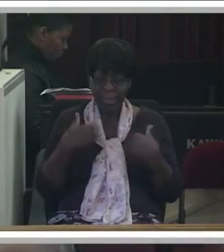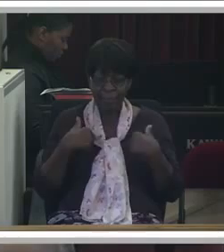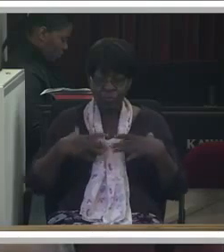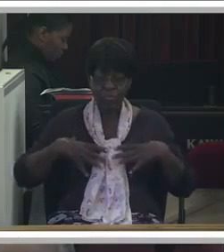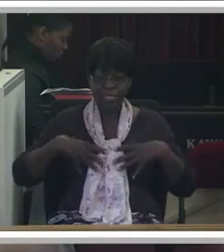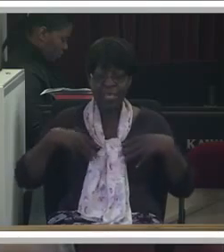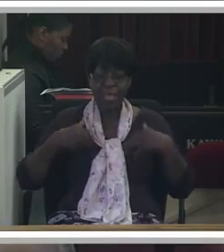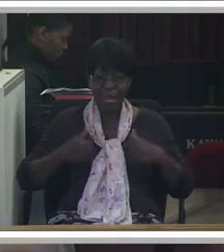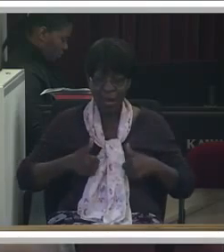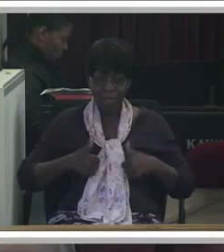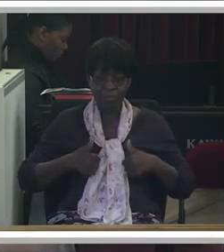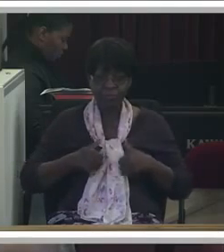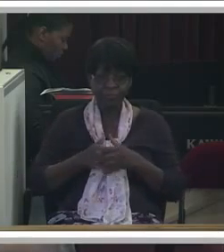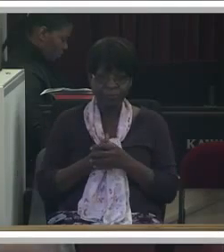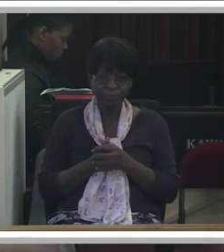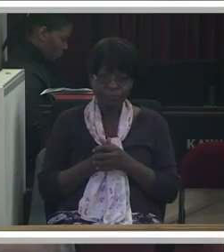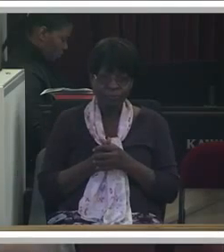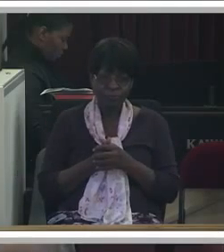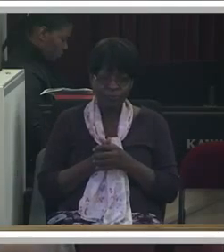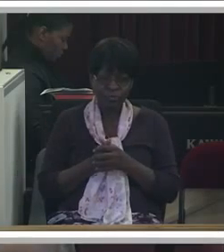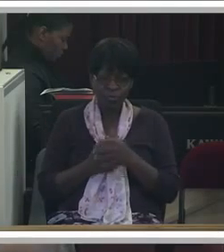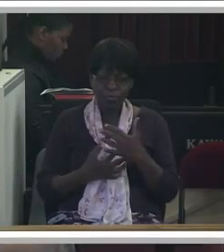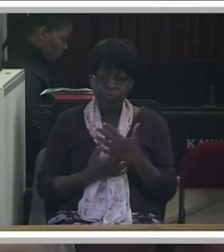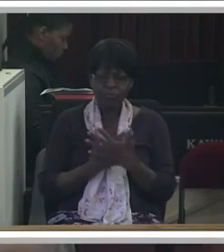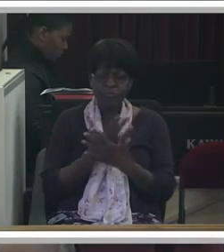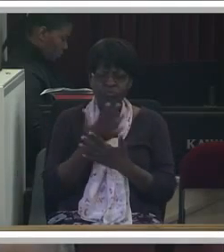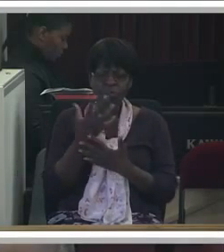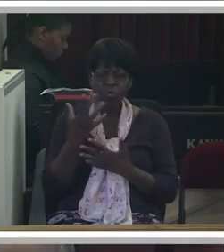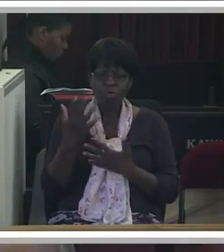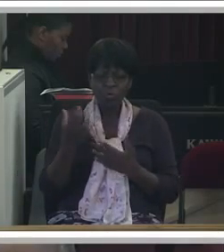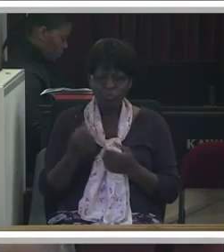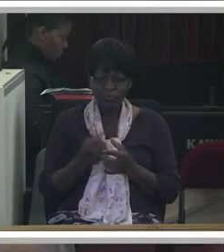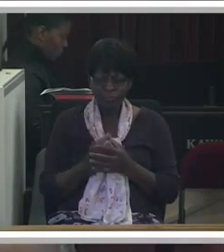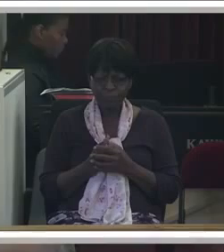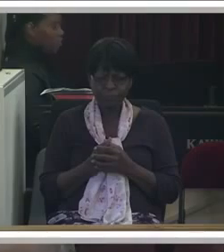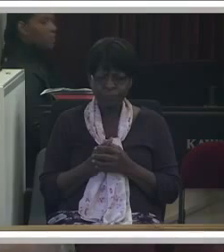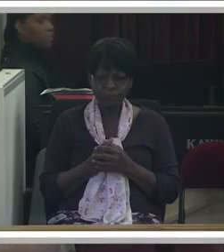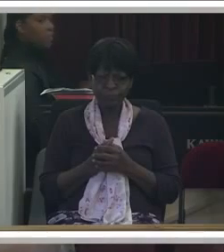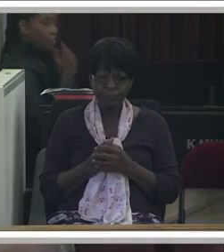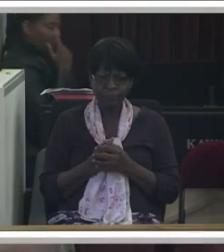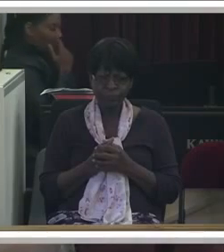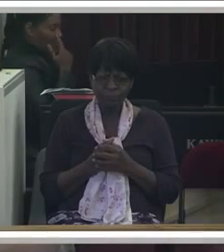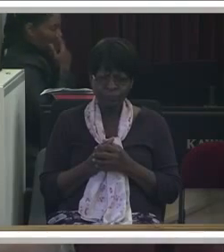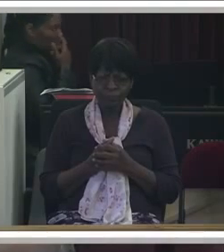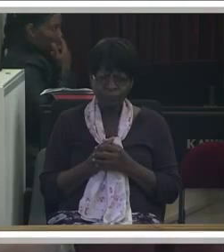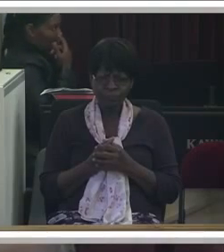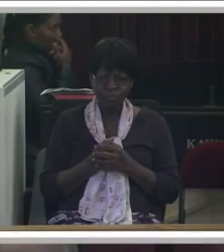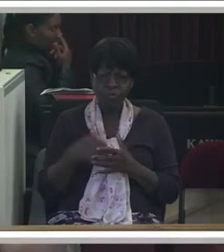that will fully be restored and within which we will dwell